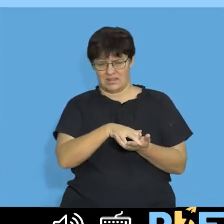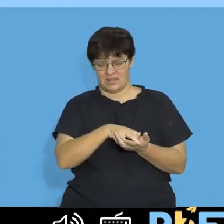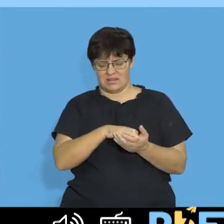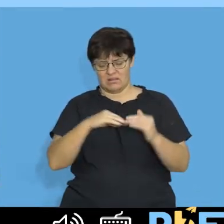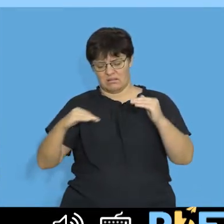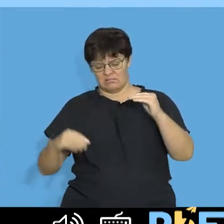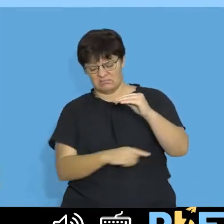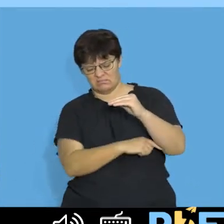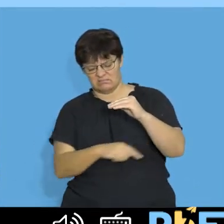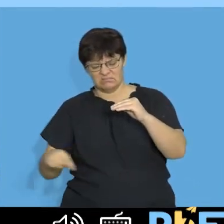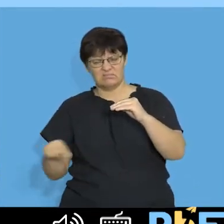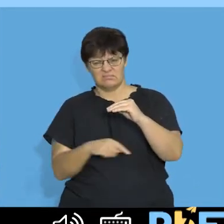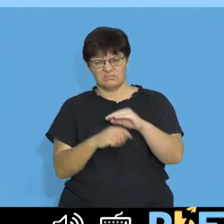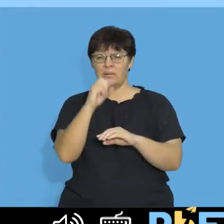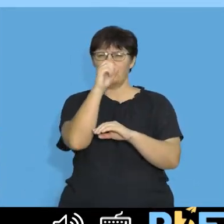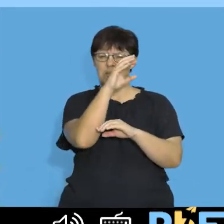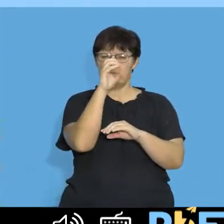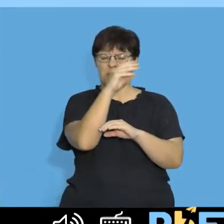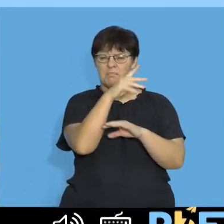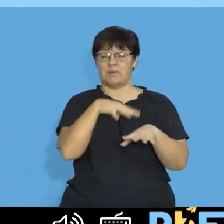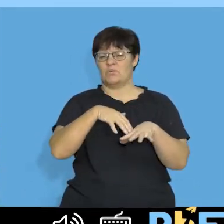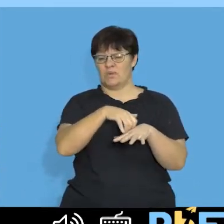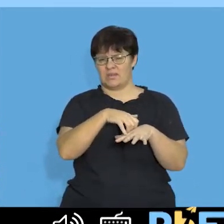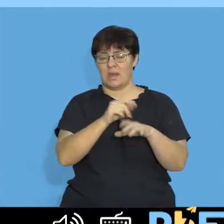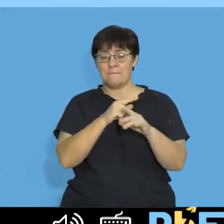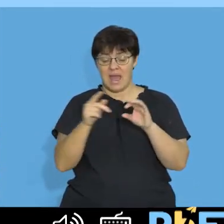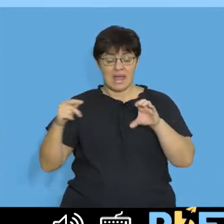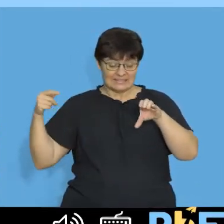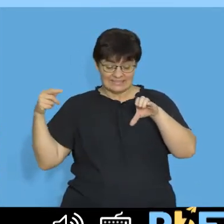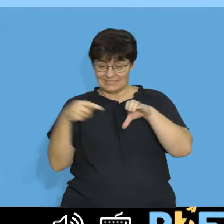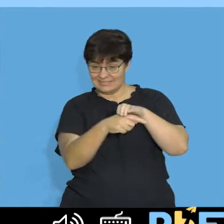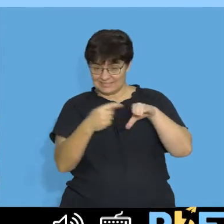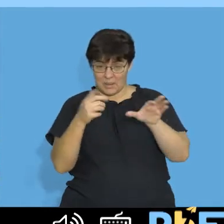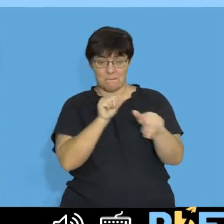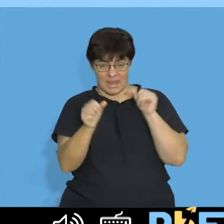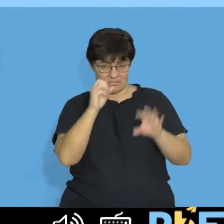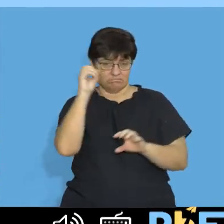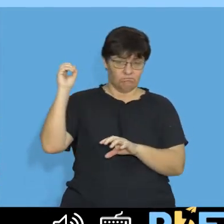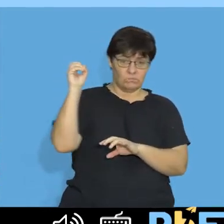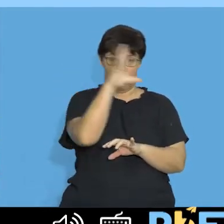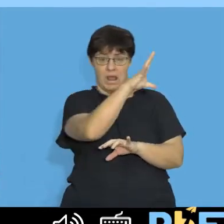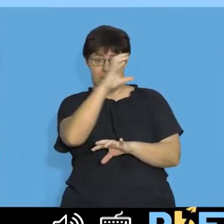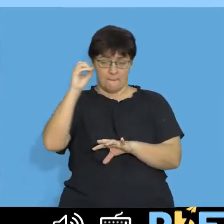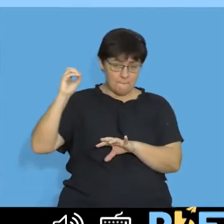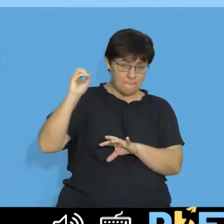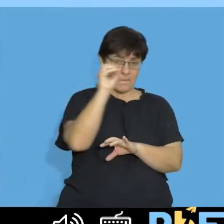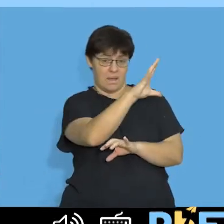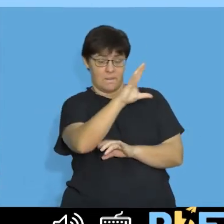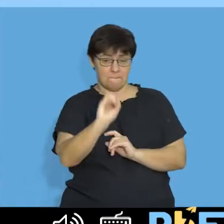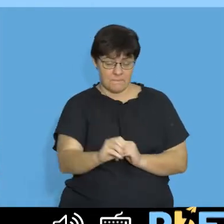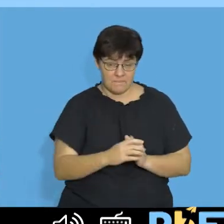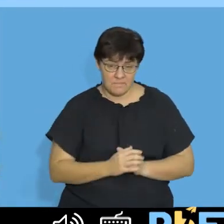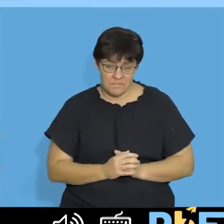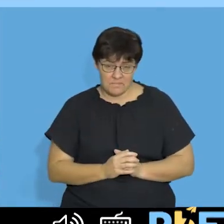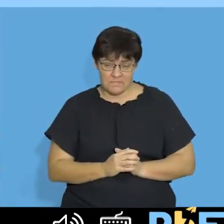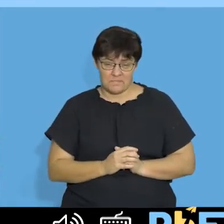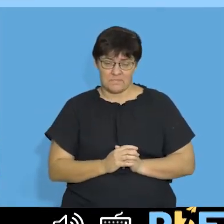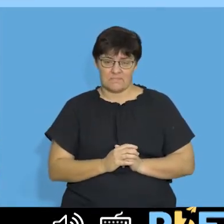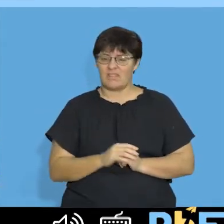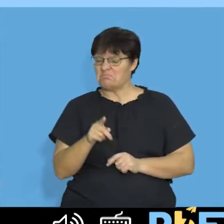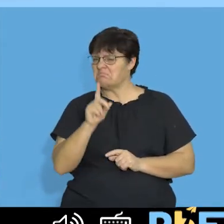degree, because it is better if it goes through the middle of the coil. Okay, so that's